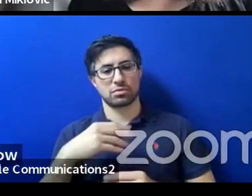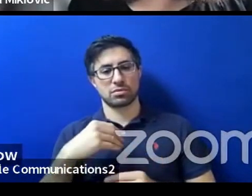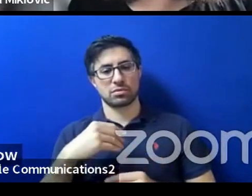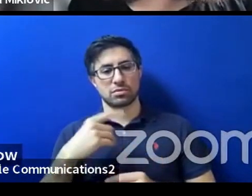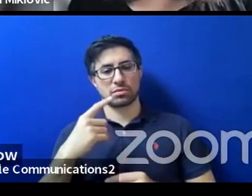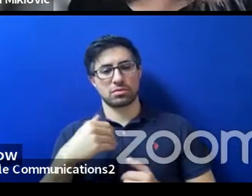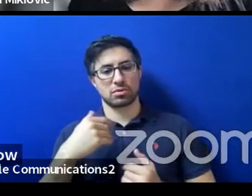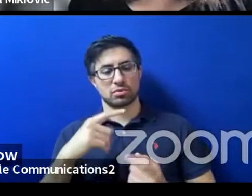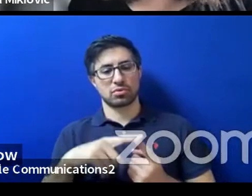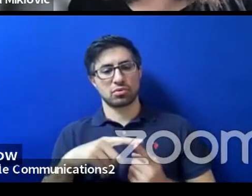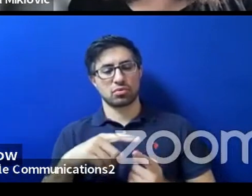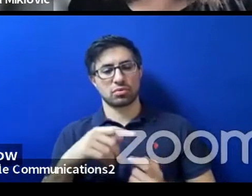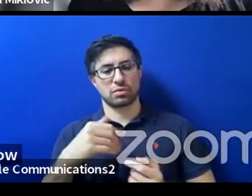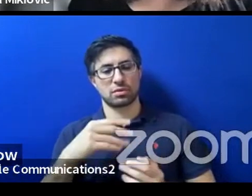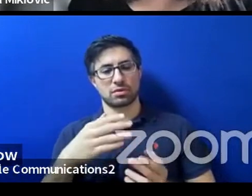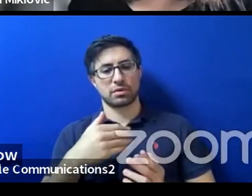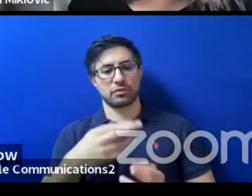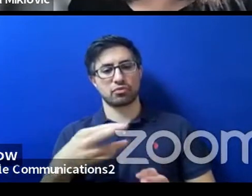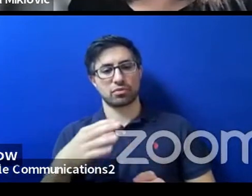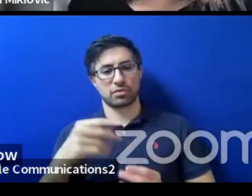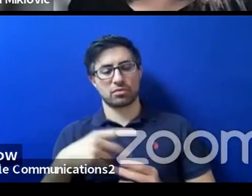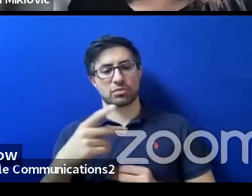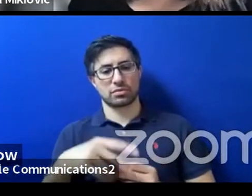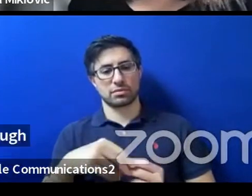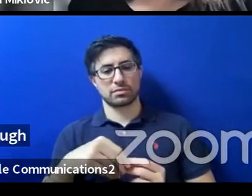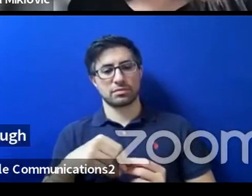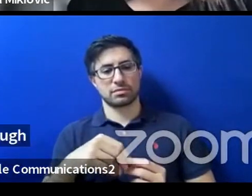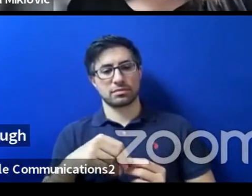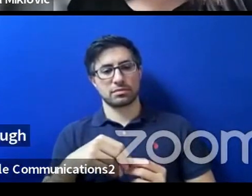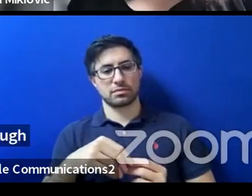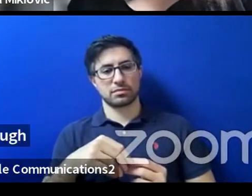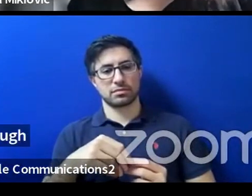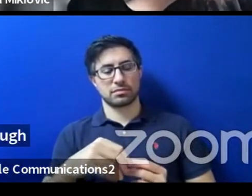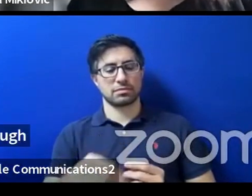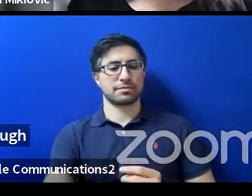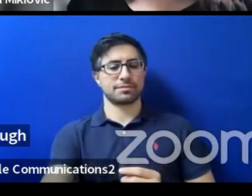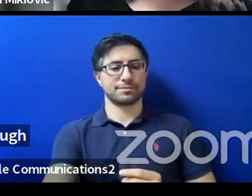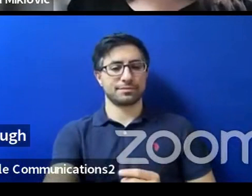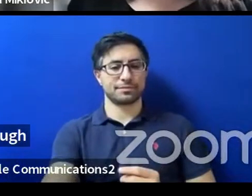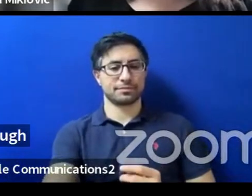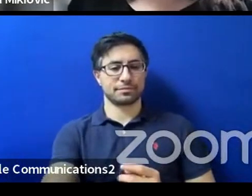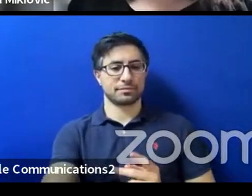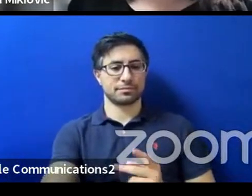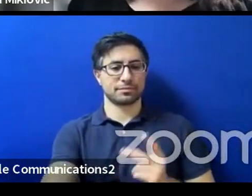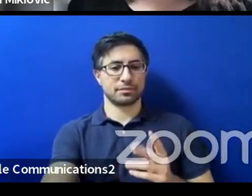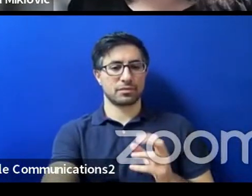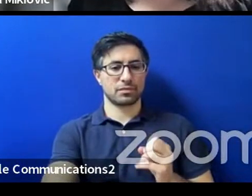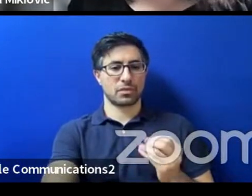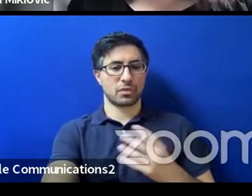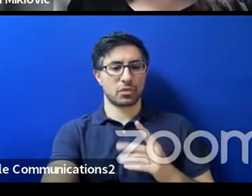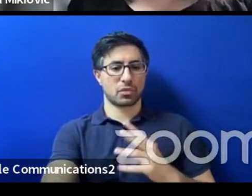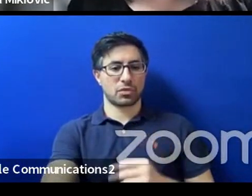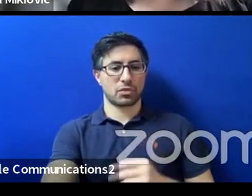accepting for youth to access resources and programming. And then the project with Doris was mentioned, reminding me to talk about,